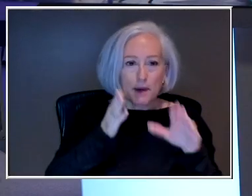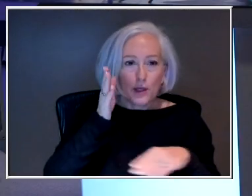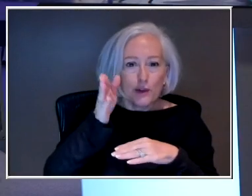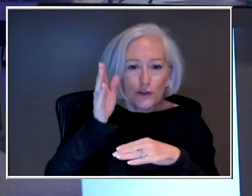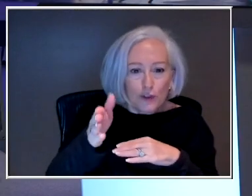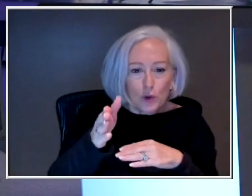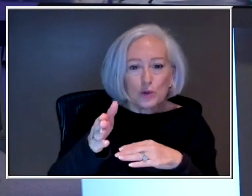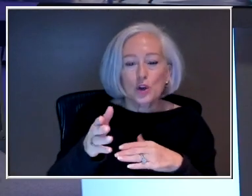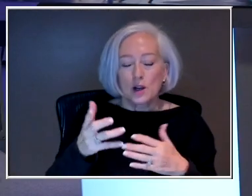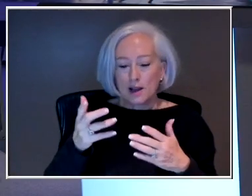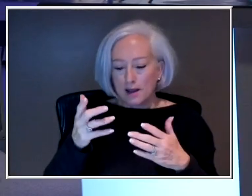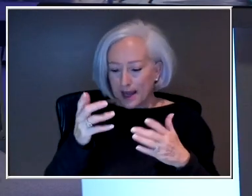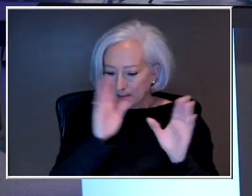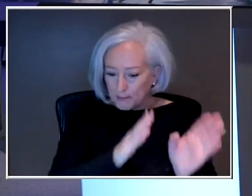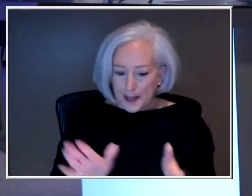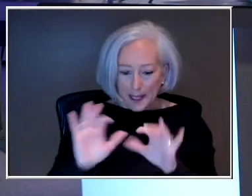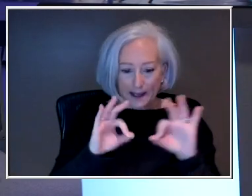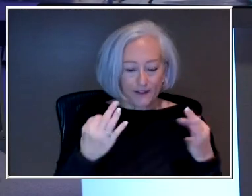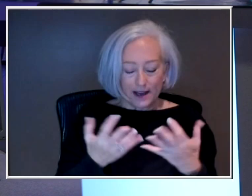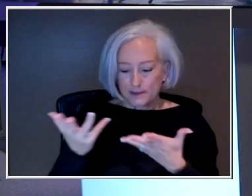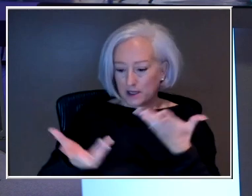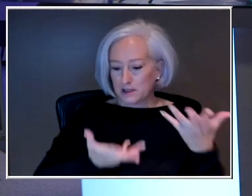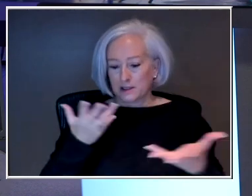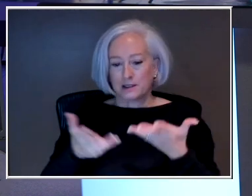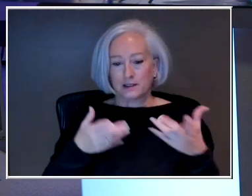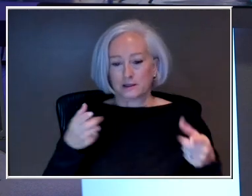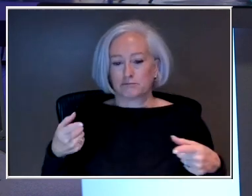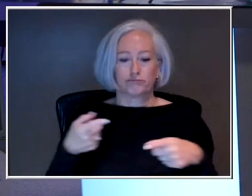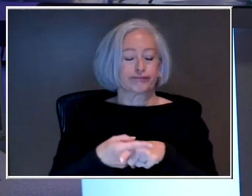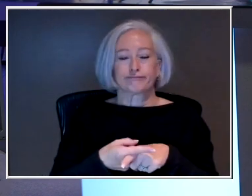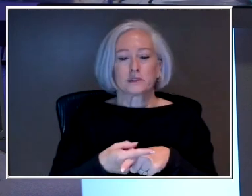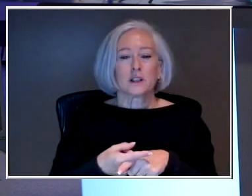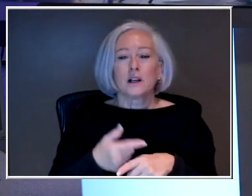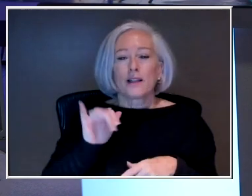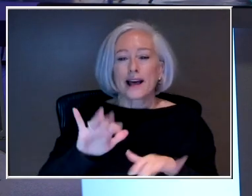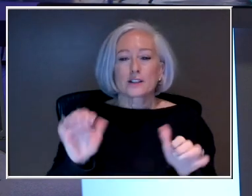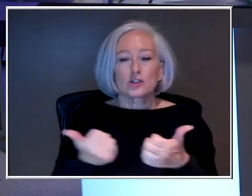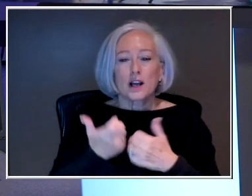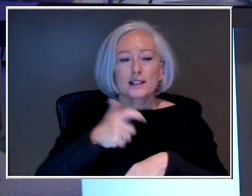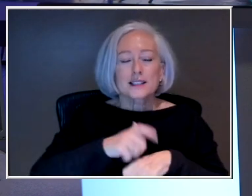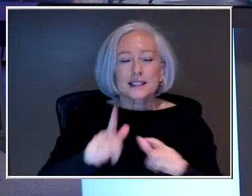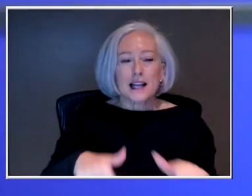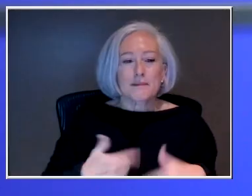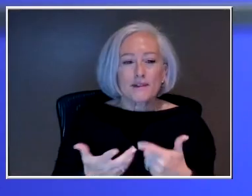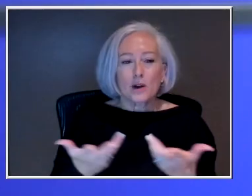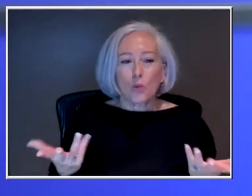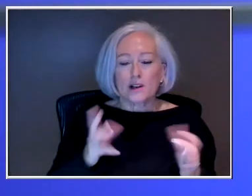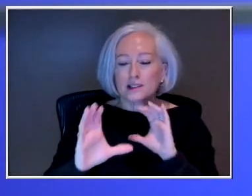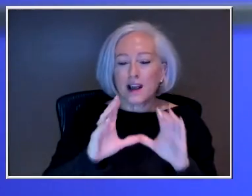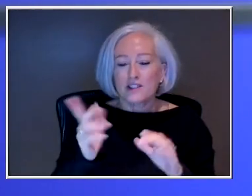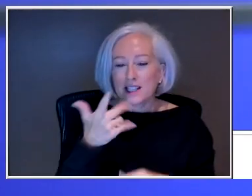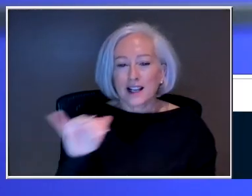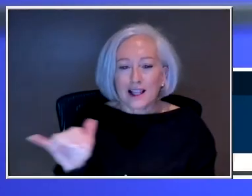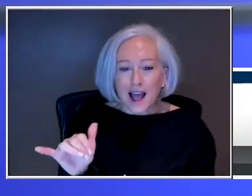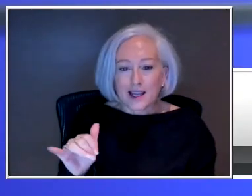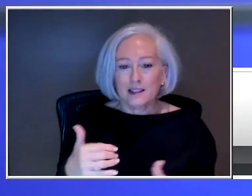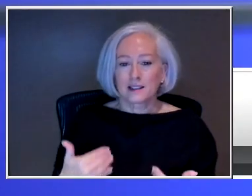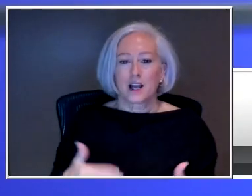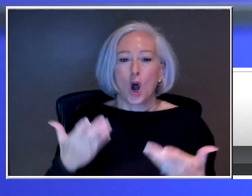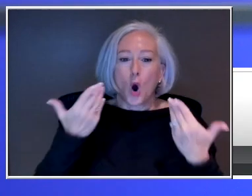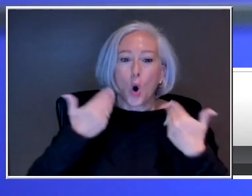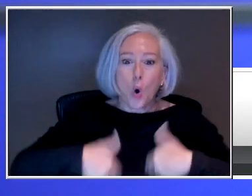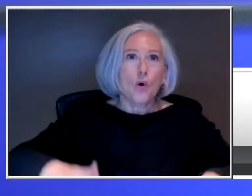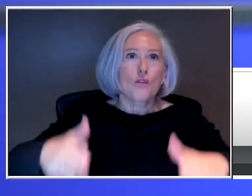planning, another challenging time of life. What are those conversations like with patients like Libby? I mean, it's so overwhelming. I mean, you're seeing so